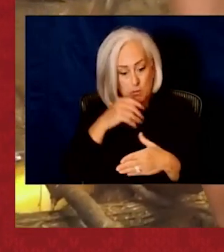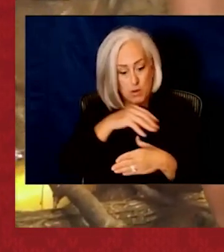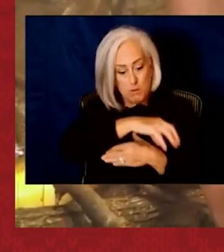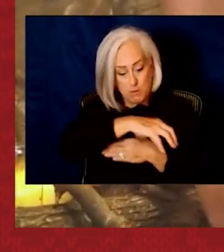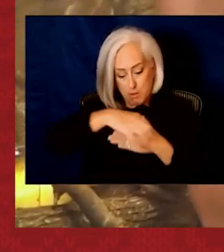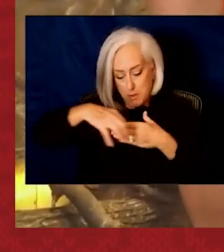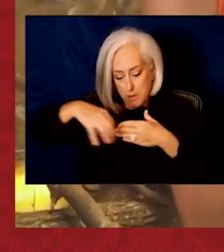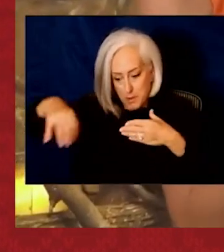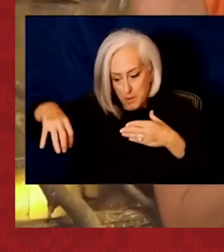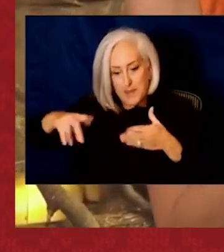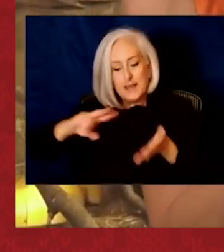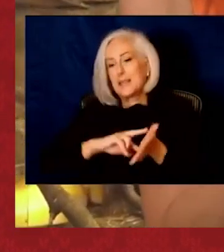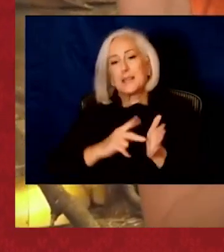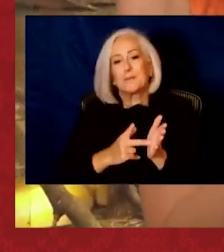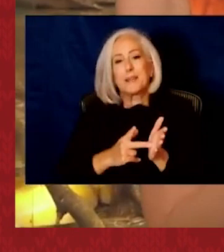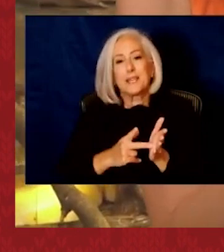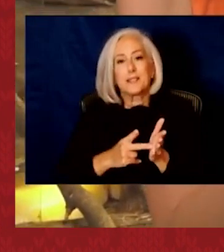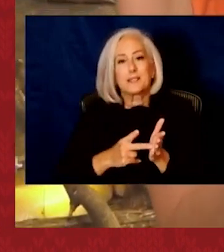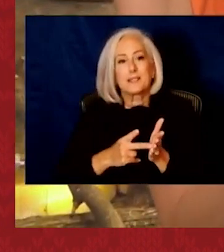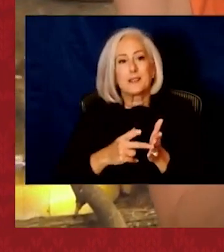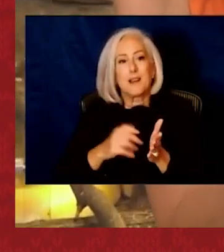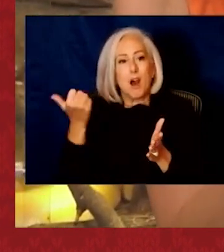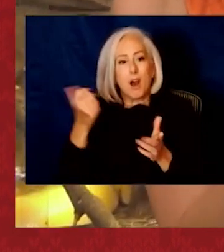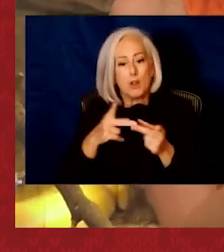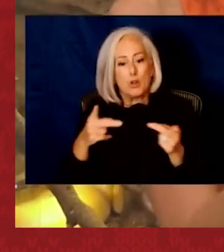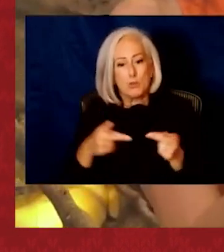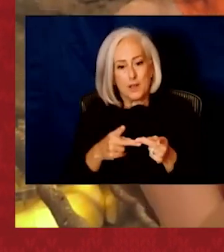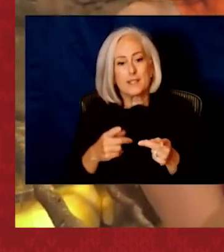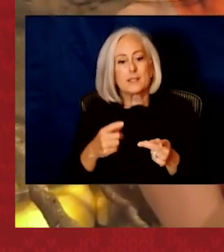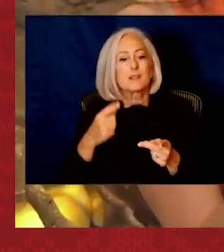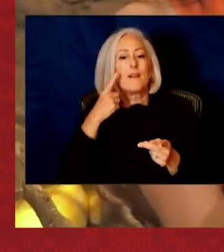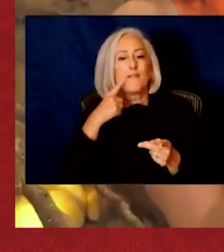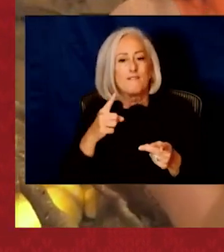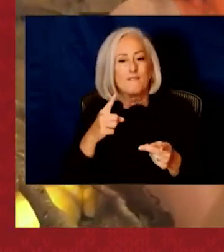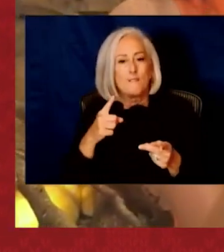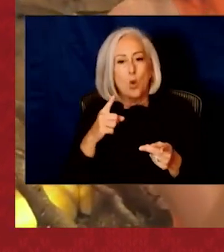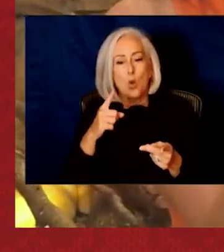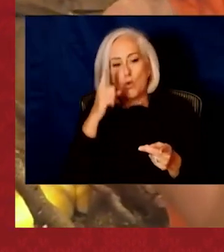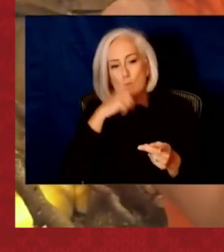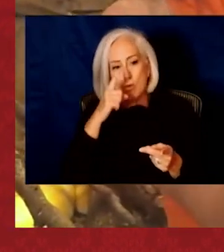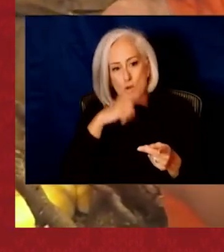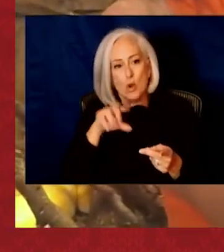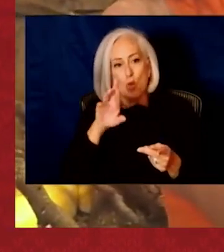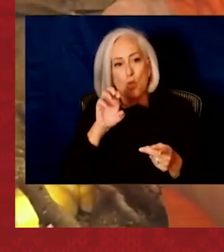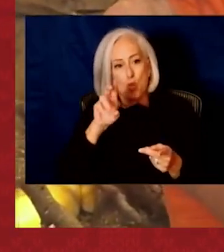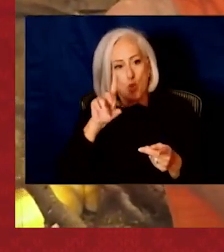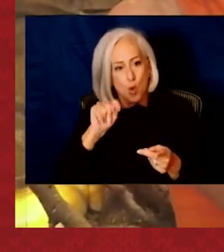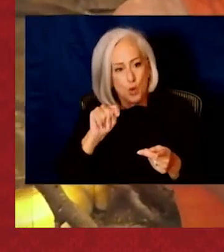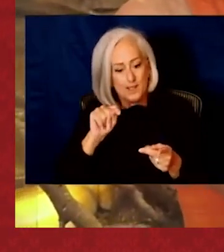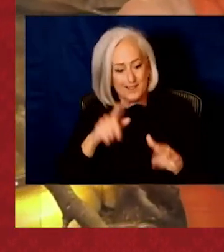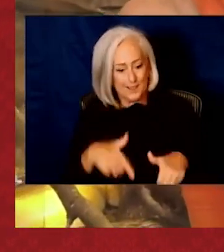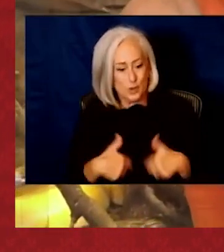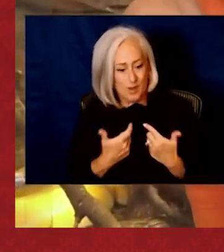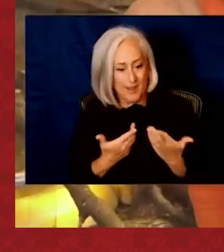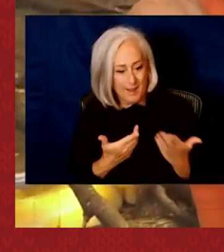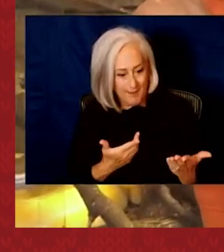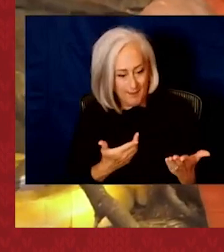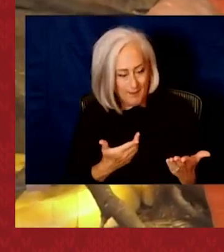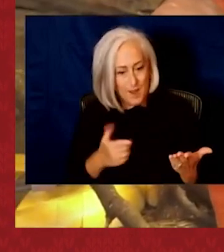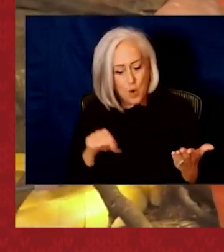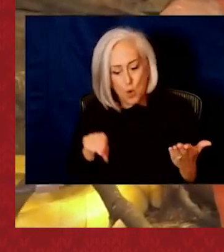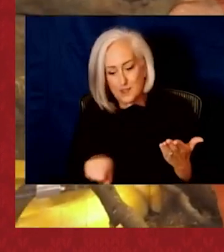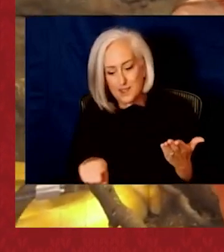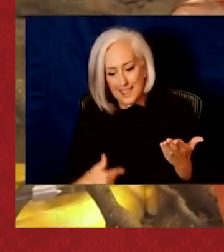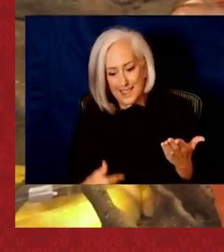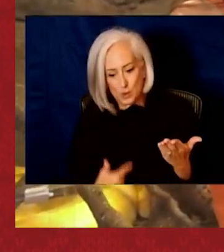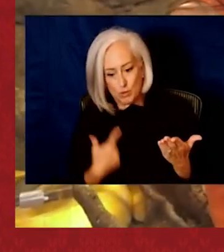for rodents and more potential homes for these guys to hang out. Okay. So if you have rock gardens and other things